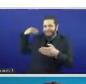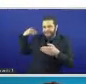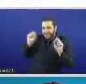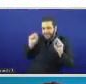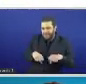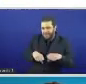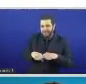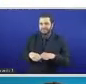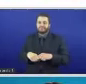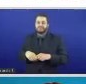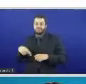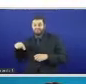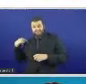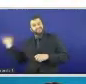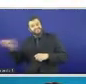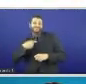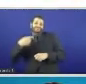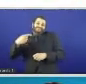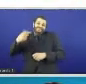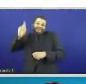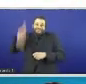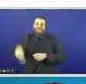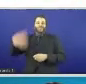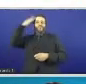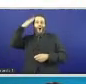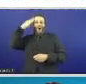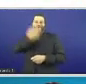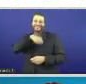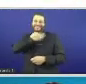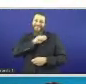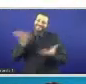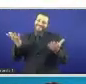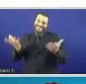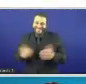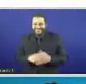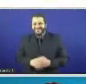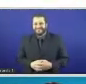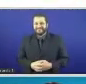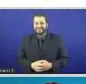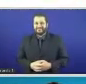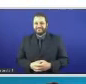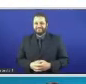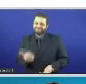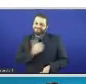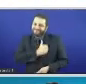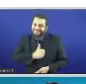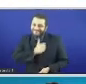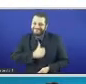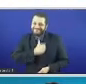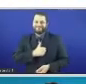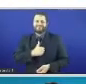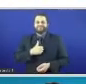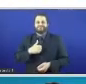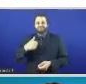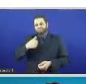Our sincerest apologies, they are working on it. I will continue to translate. Perdón, Tarsila, voy a seguir traduciendo.